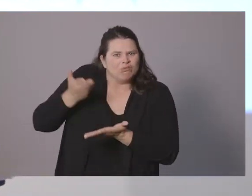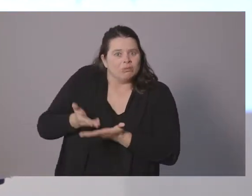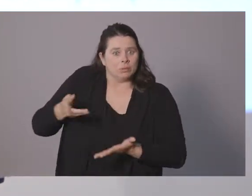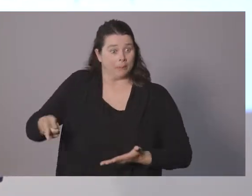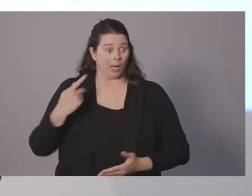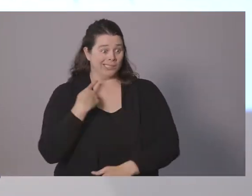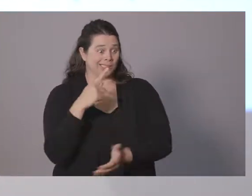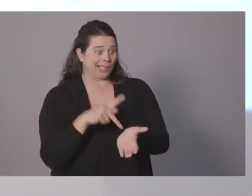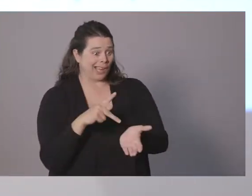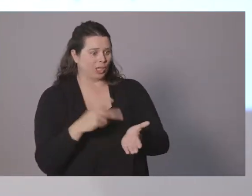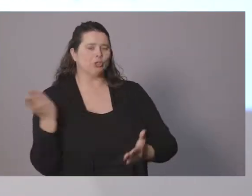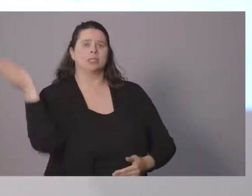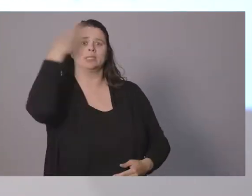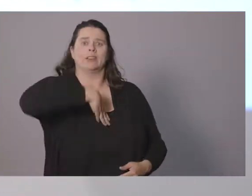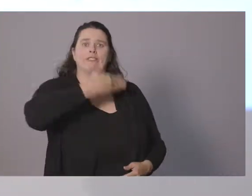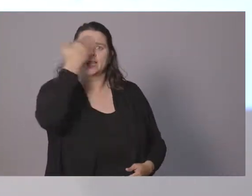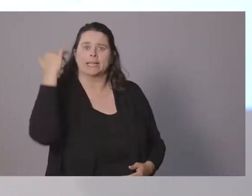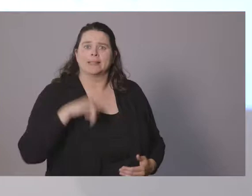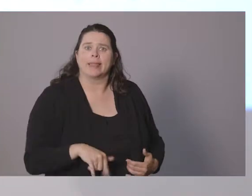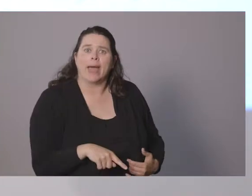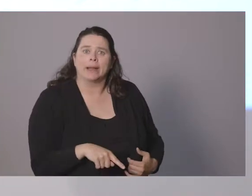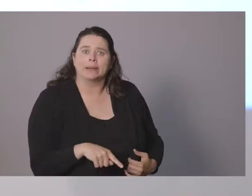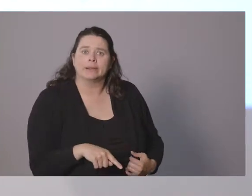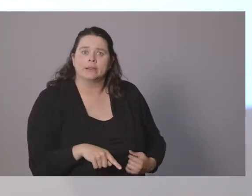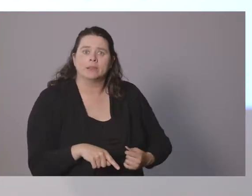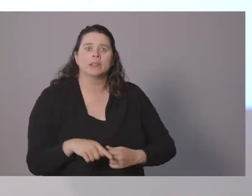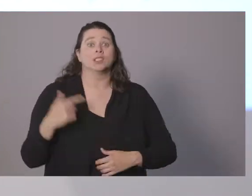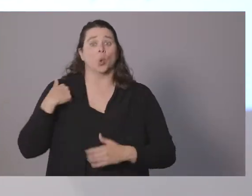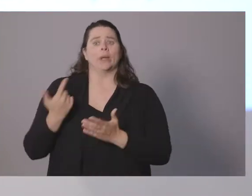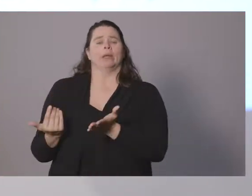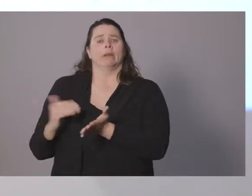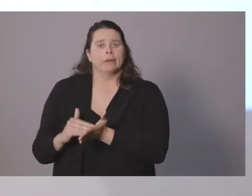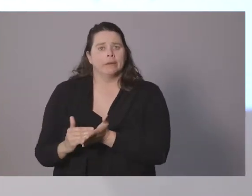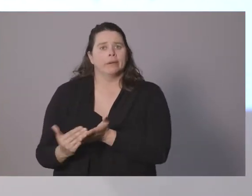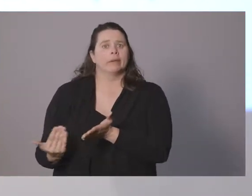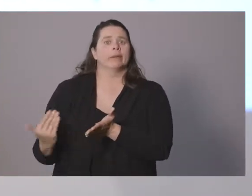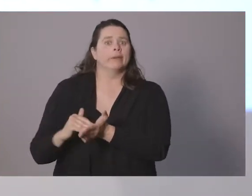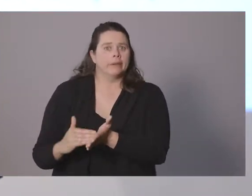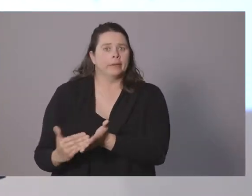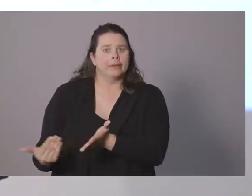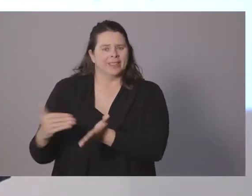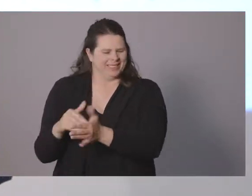century, professionals have drawn a blank over the hard-earned lessons.